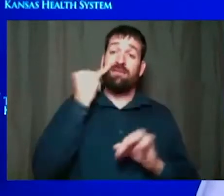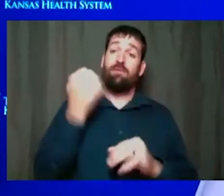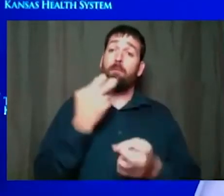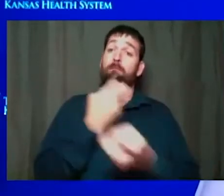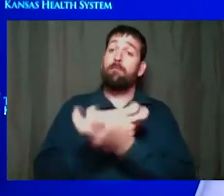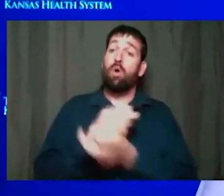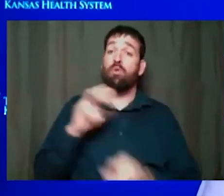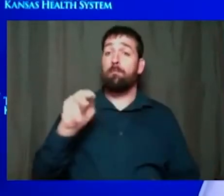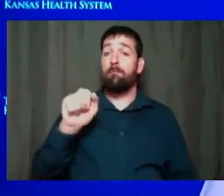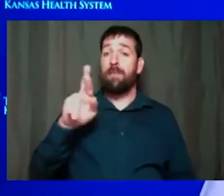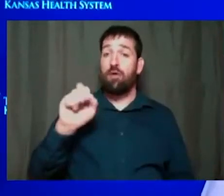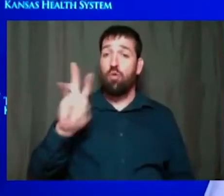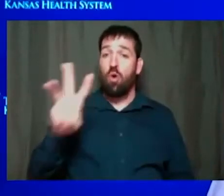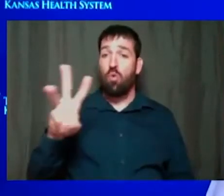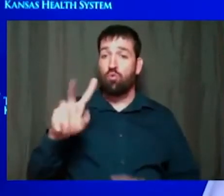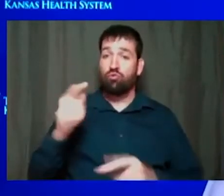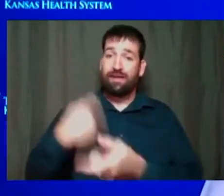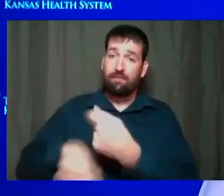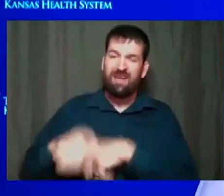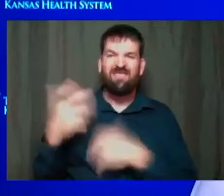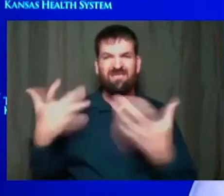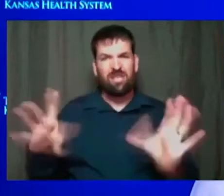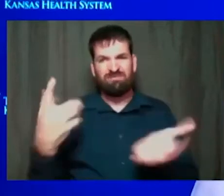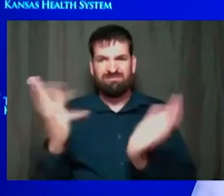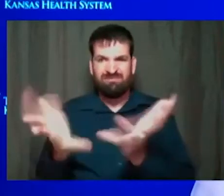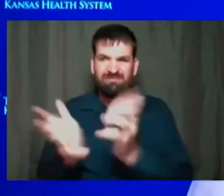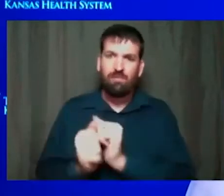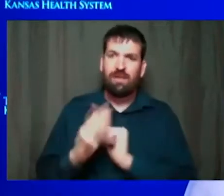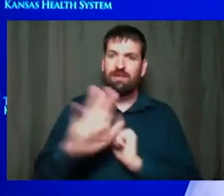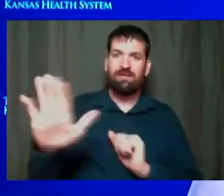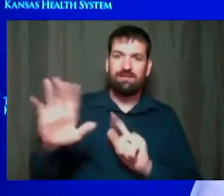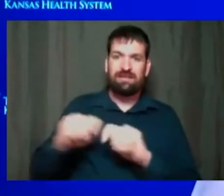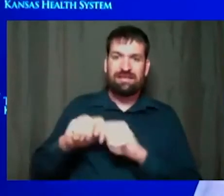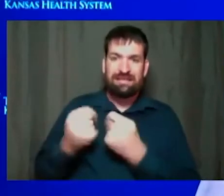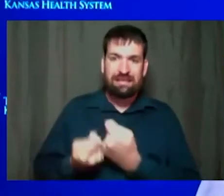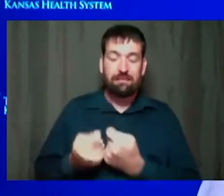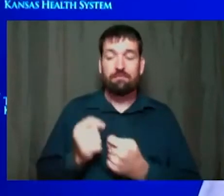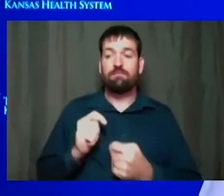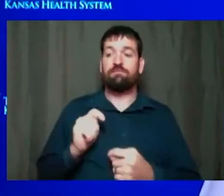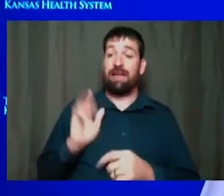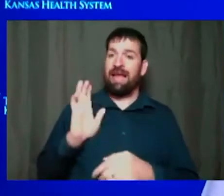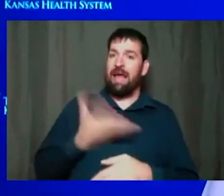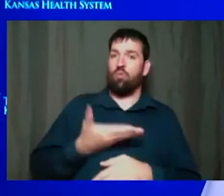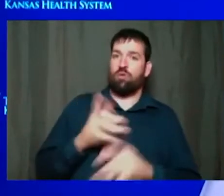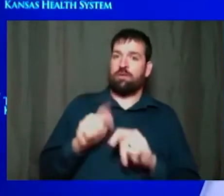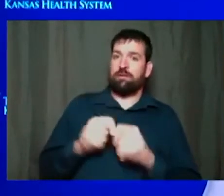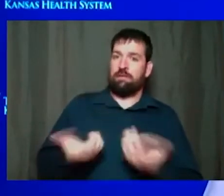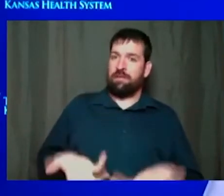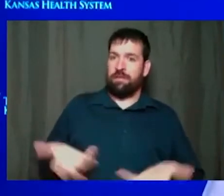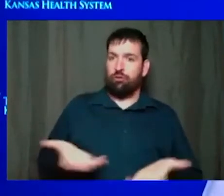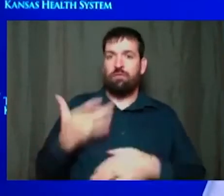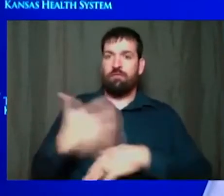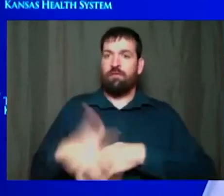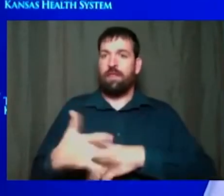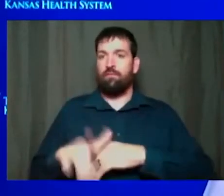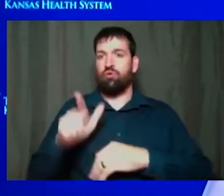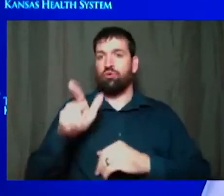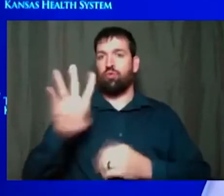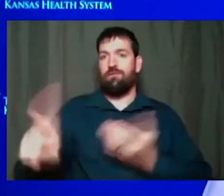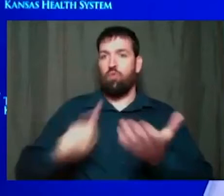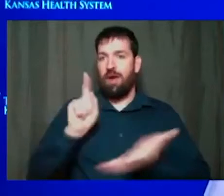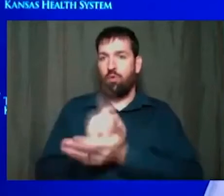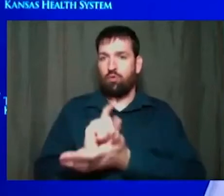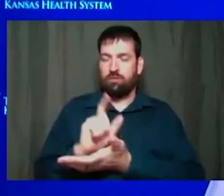talk with your medical team. We know Dr. McGurk and his team is always available 24 hours a day to answer those questions, and work with them to really find